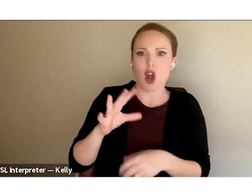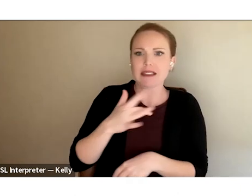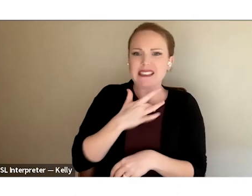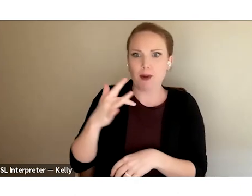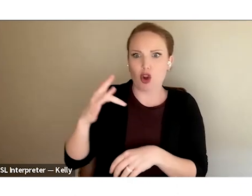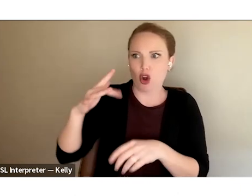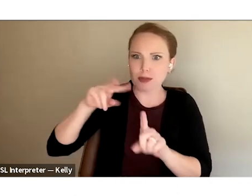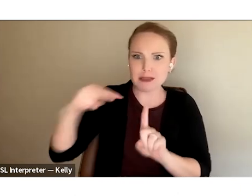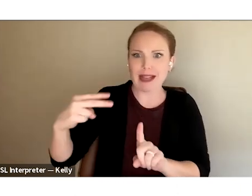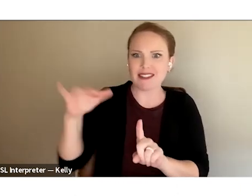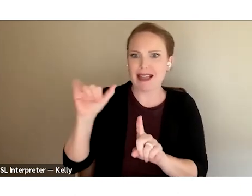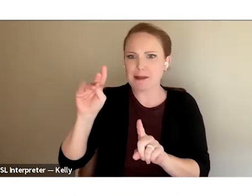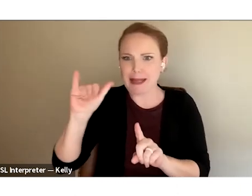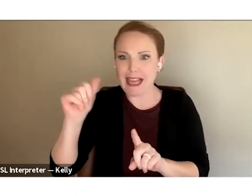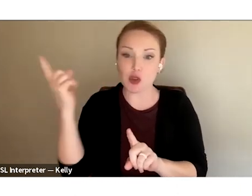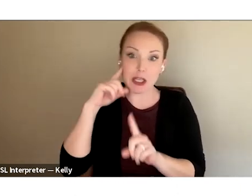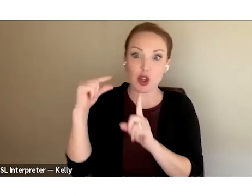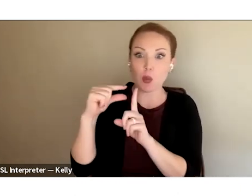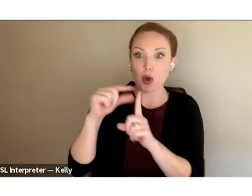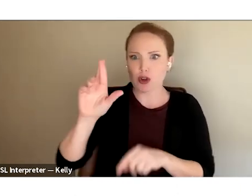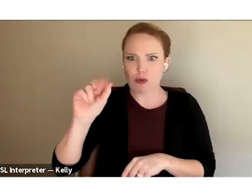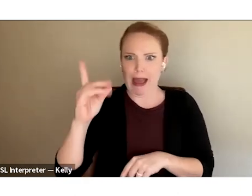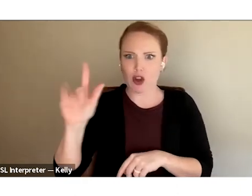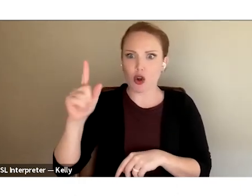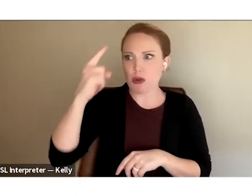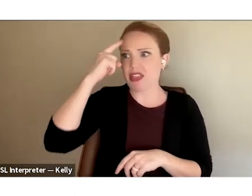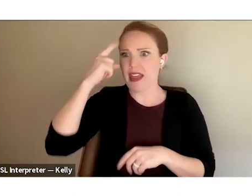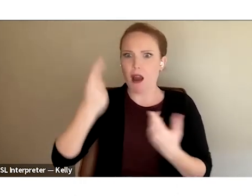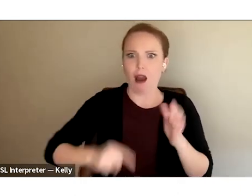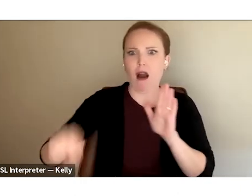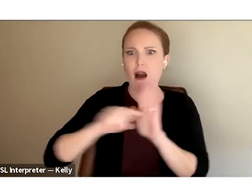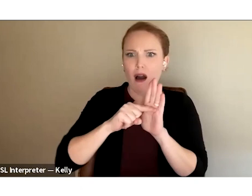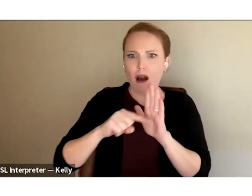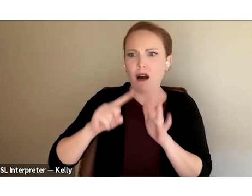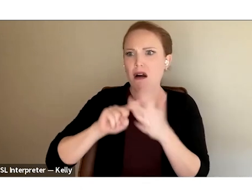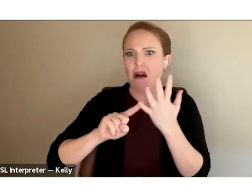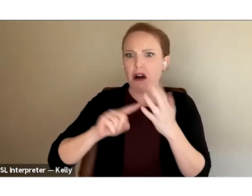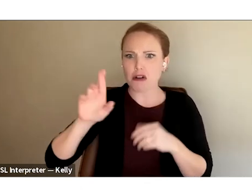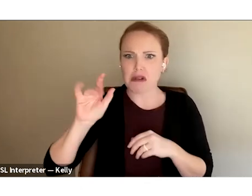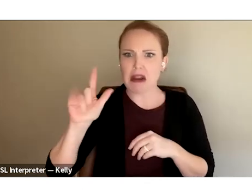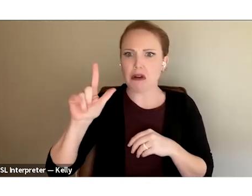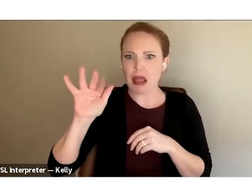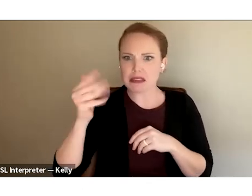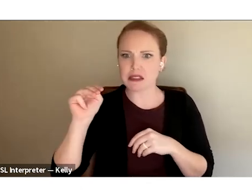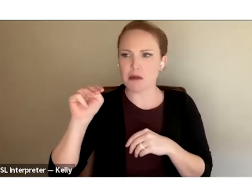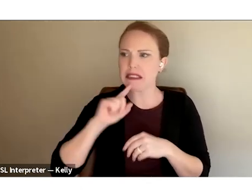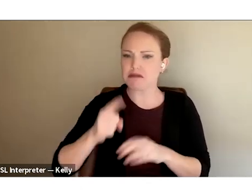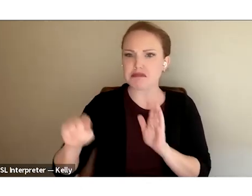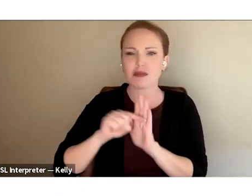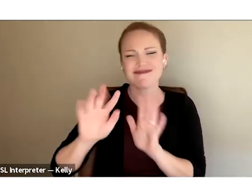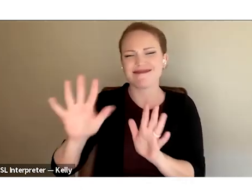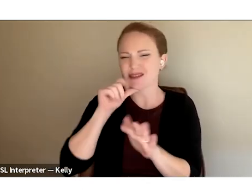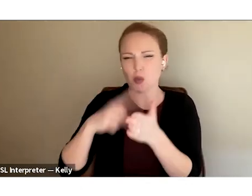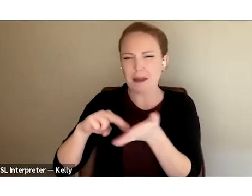as we're talking about the media, the way traditional, conventional mainstream media talks about radicals or radicalism.